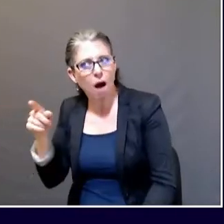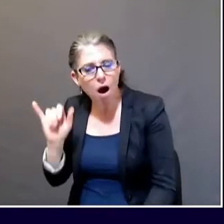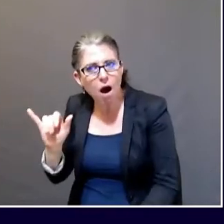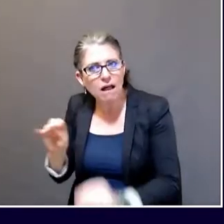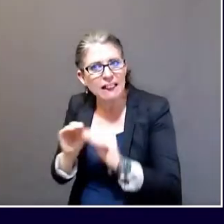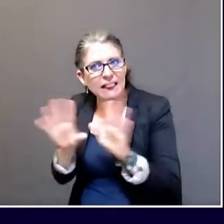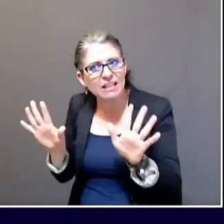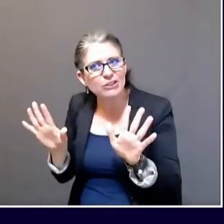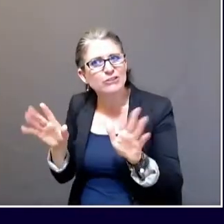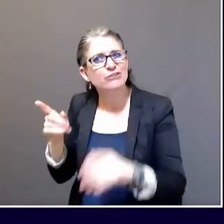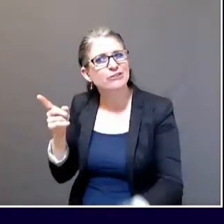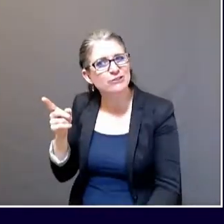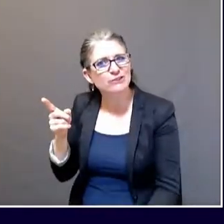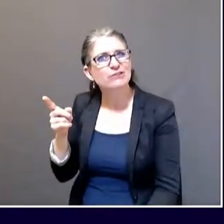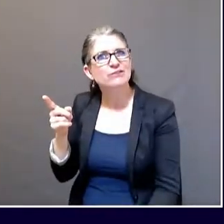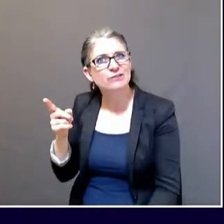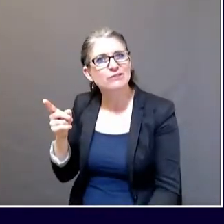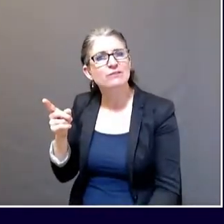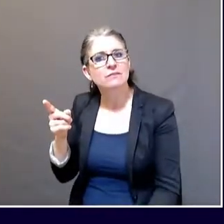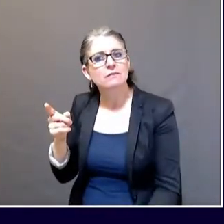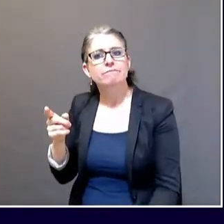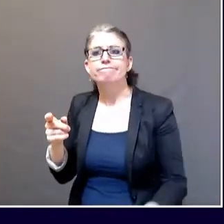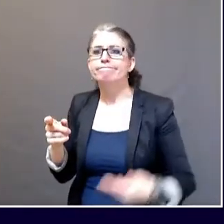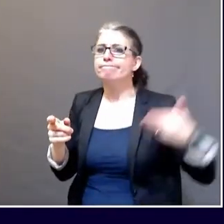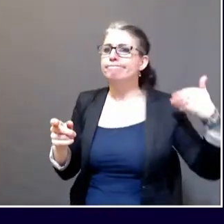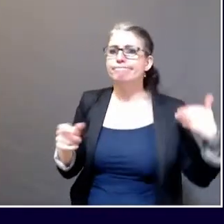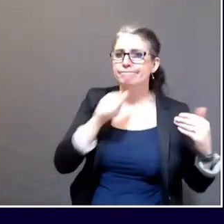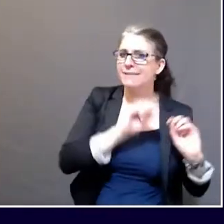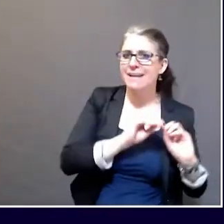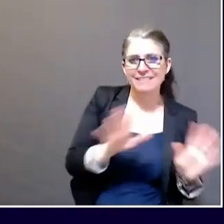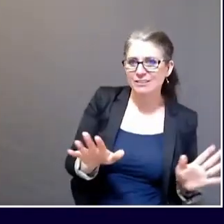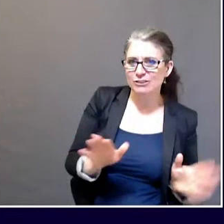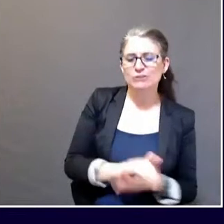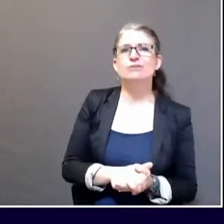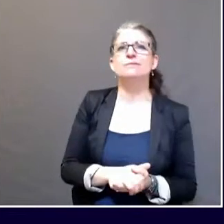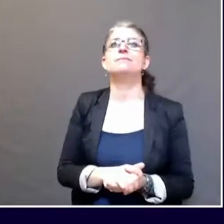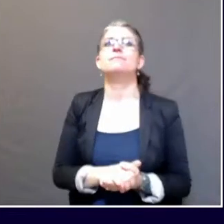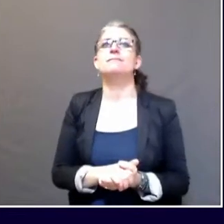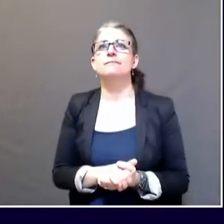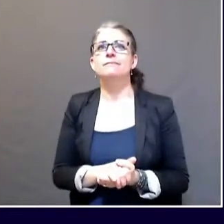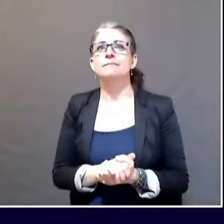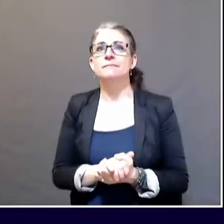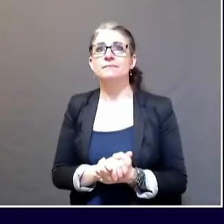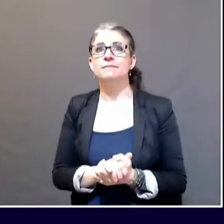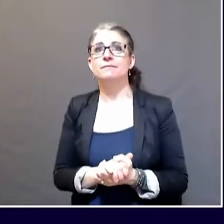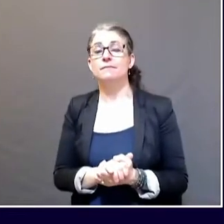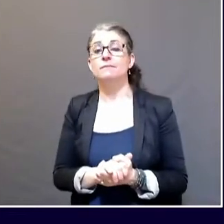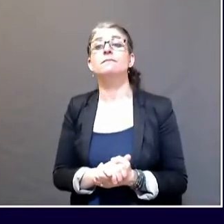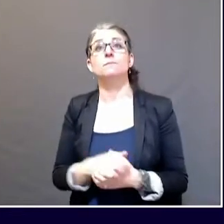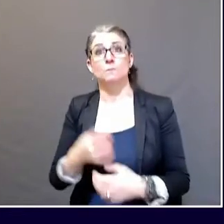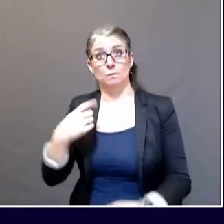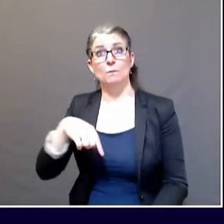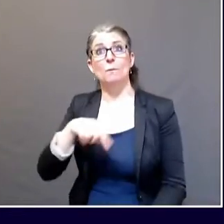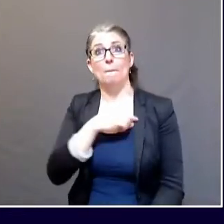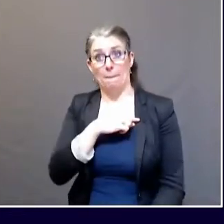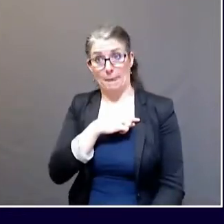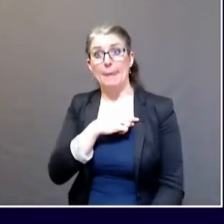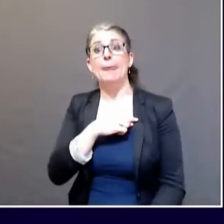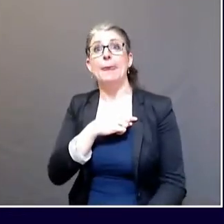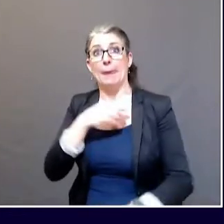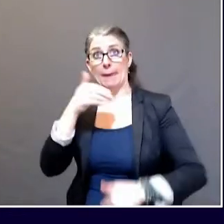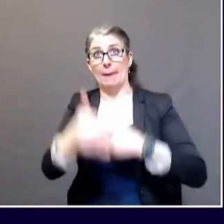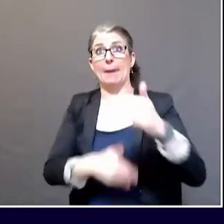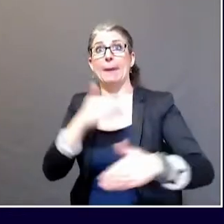period of time is that we're doing both. We're not just trying to vaccinate all people in Maine and all people in the United States, but we're also